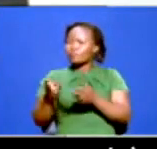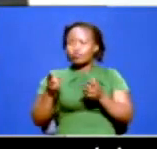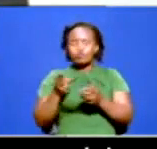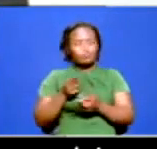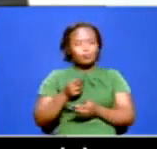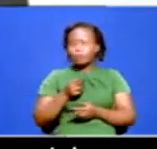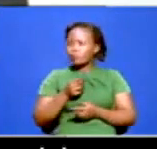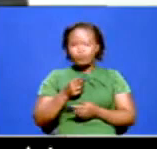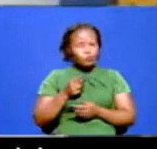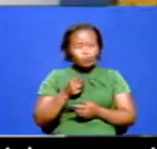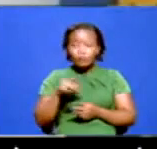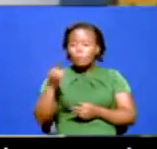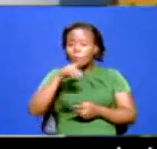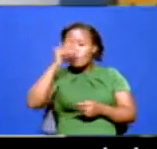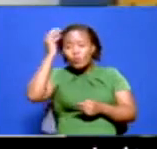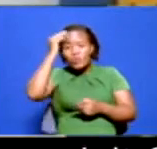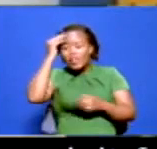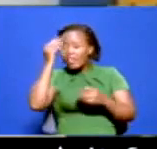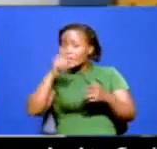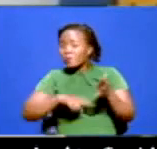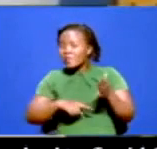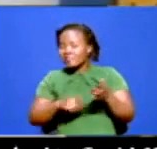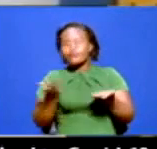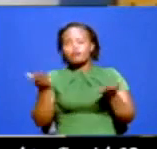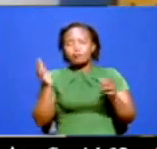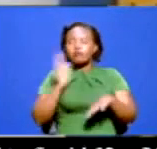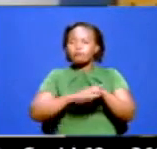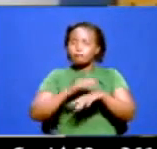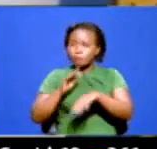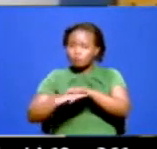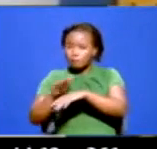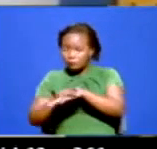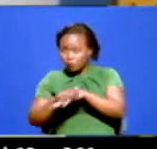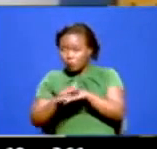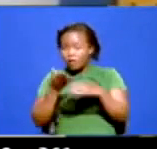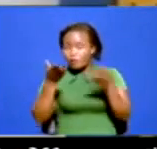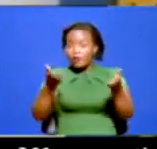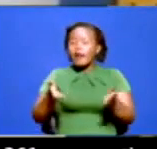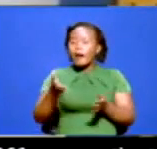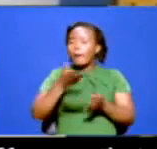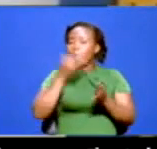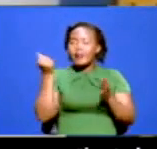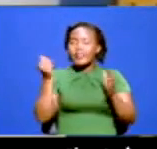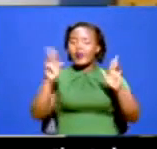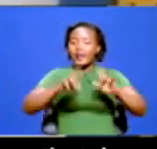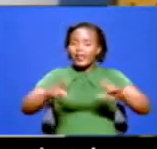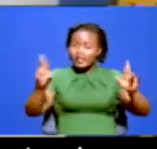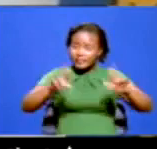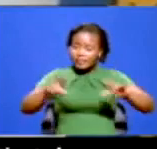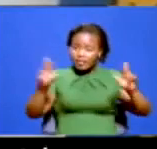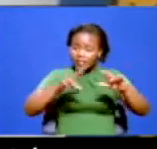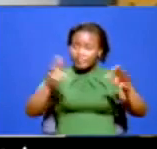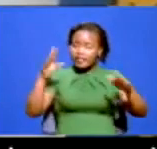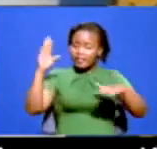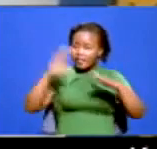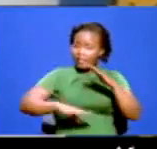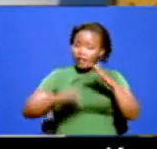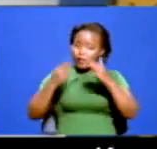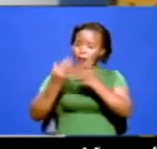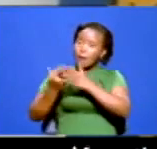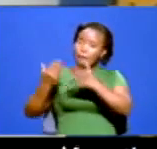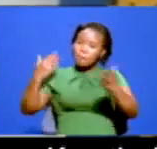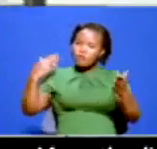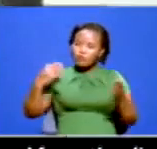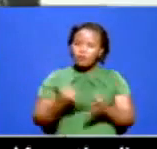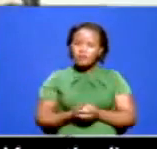Did we learn from it? Absolutely. Mm-hmm. And we are now better placed than before. All right. Yeah. There have